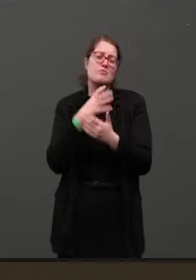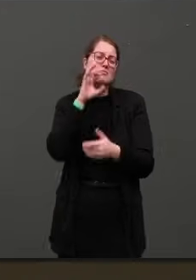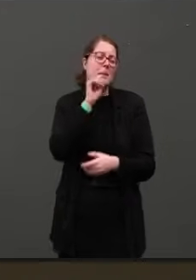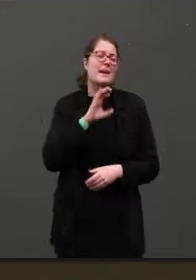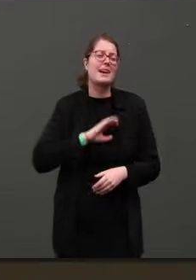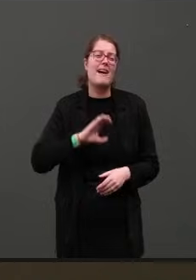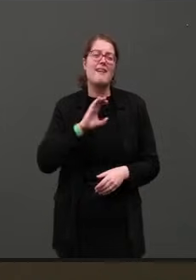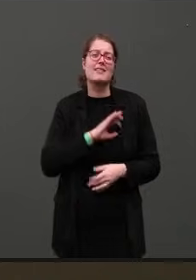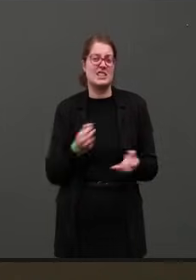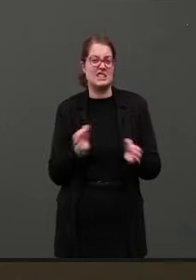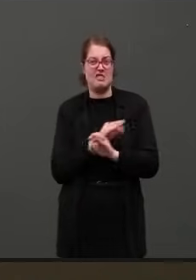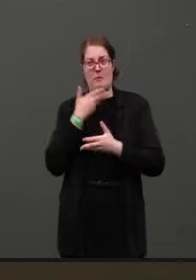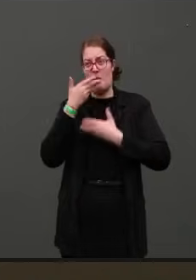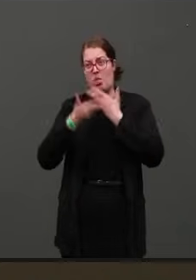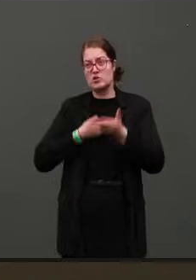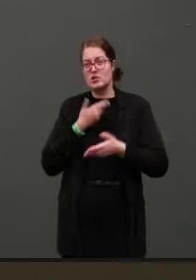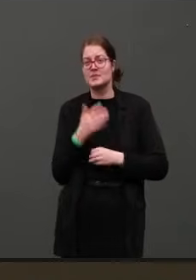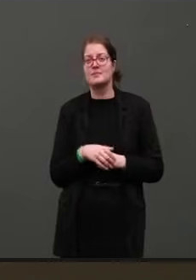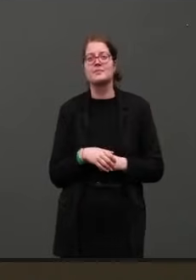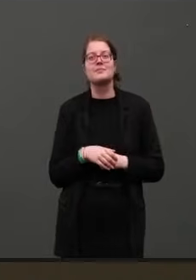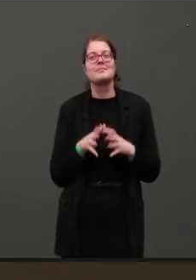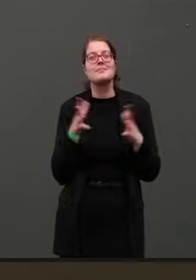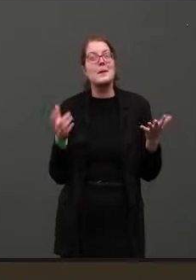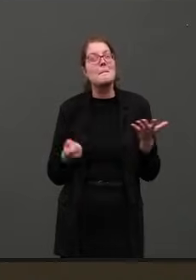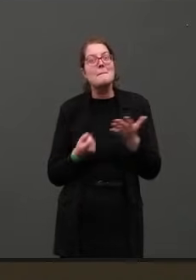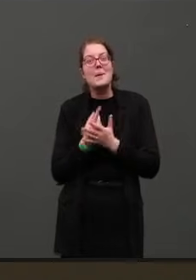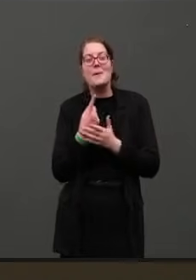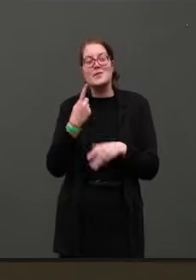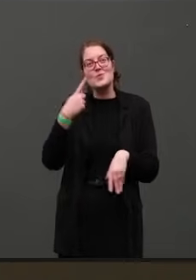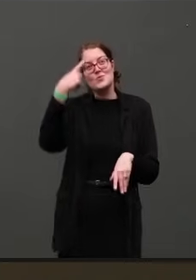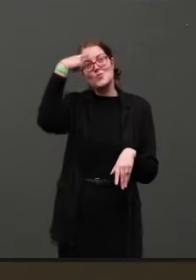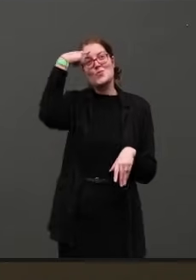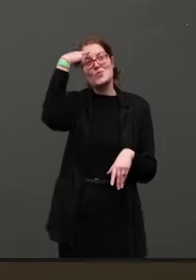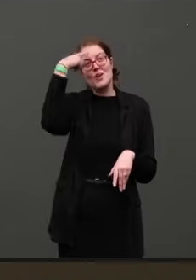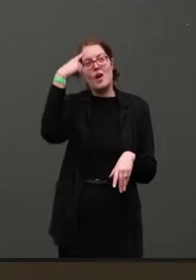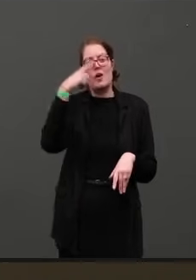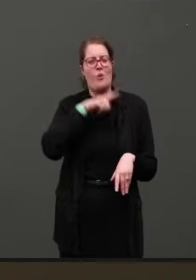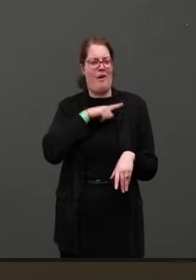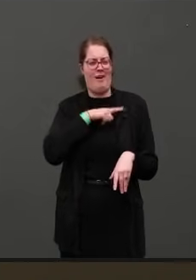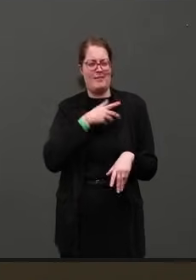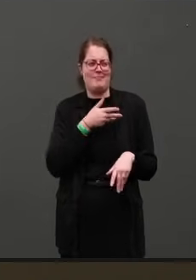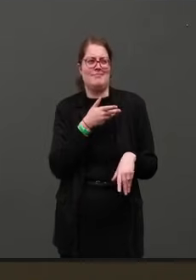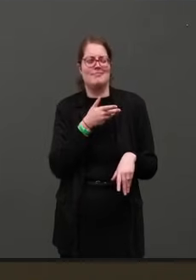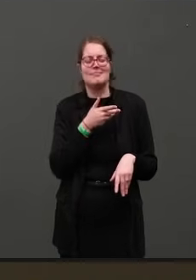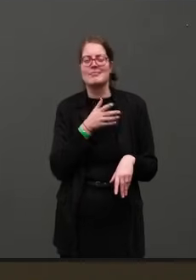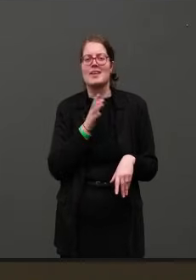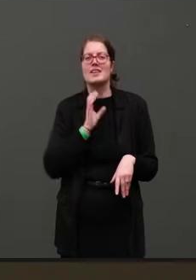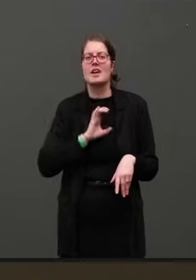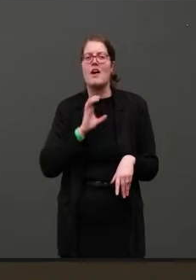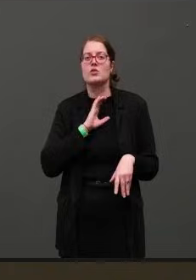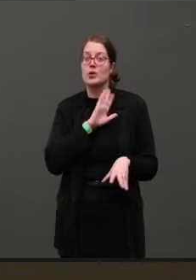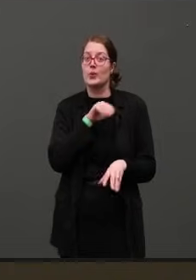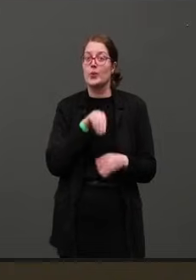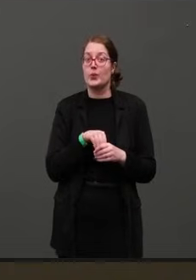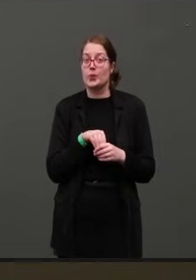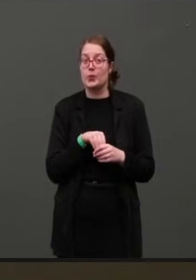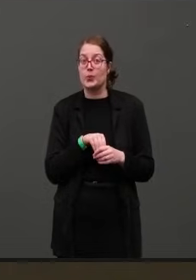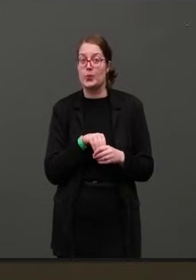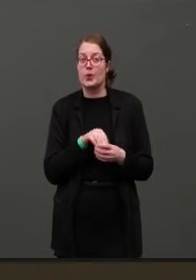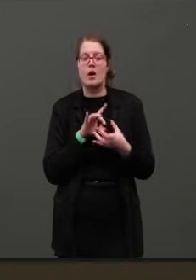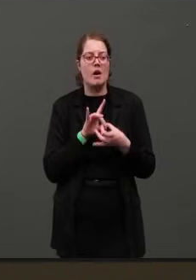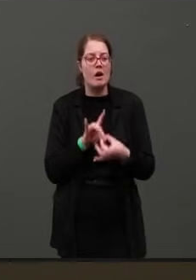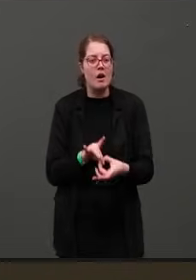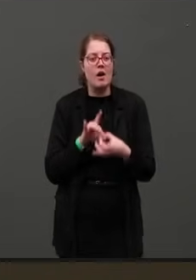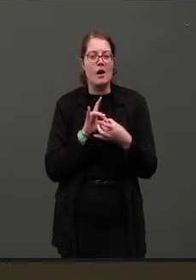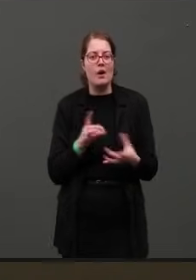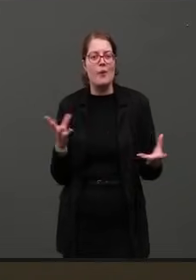plot. Even the big moments that stick with us, they do so because of the characters involved and how engaged we are with them. Think